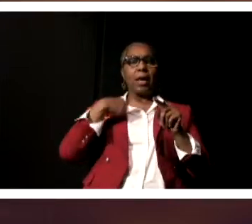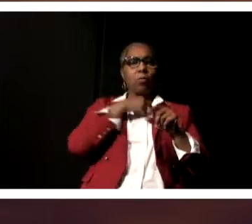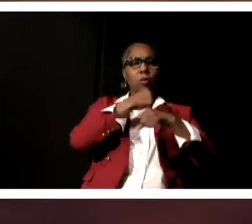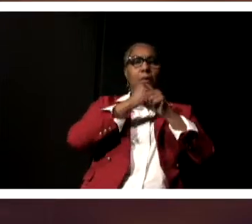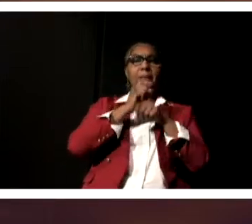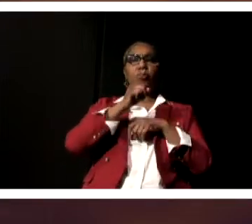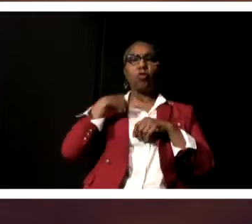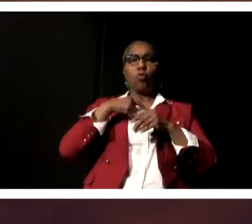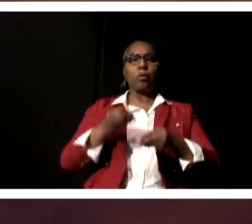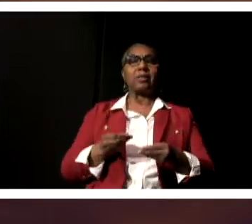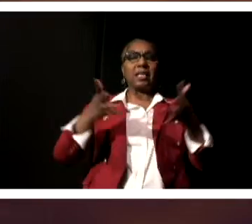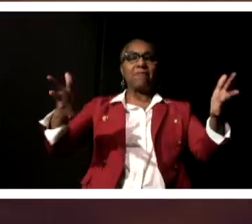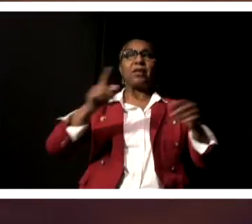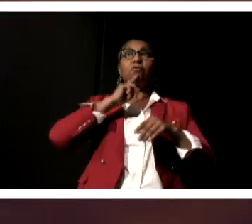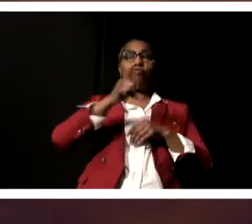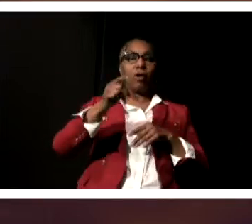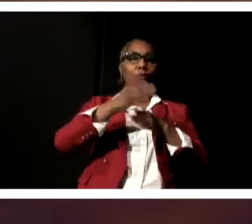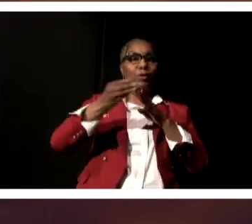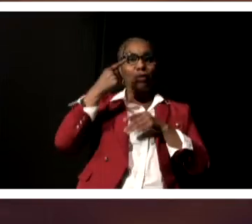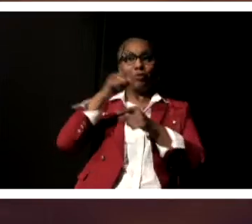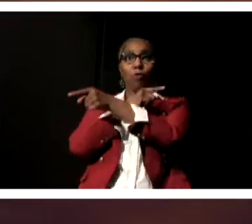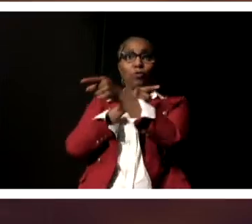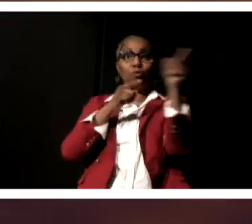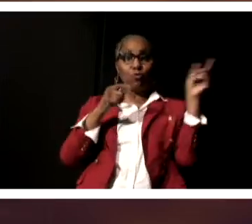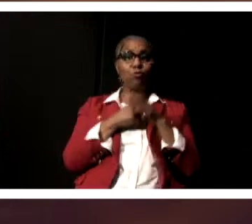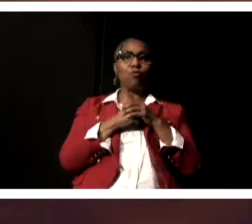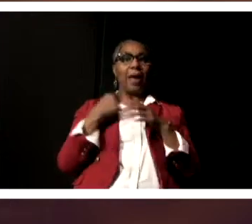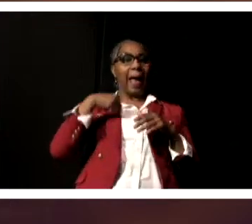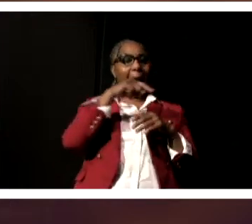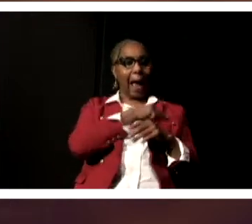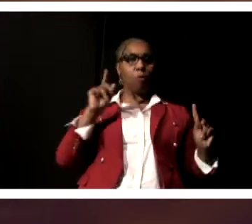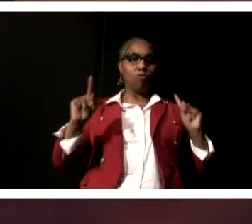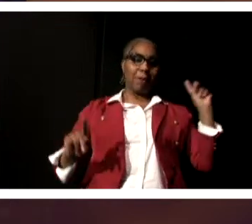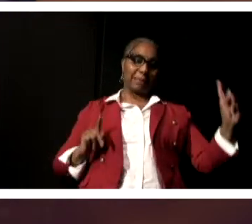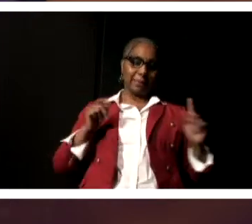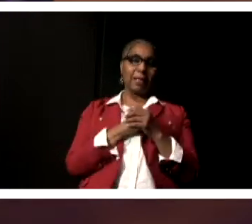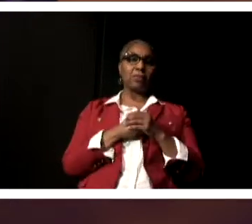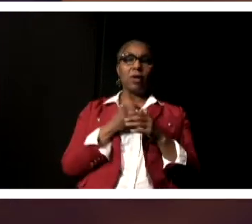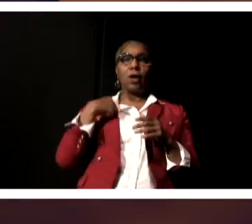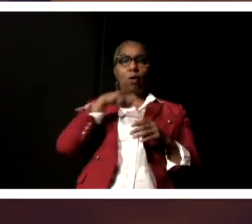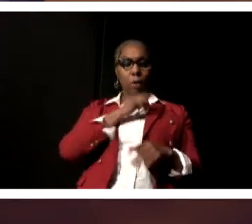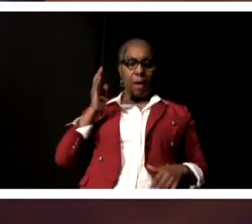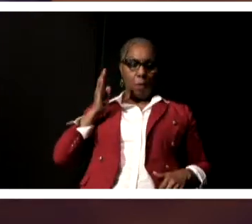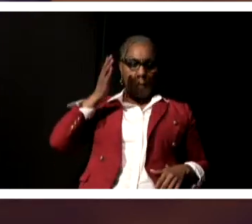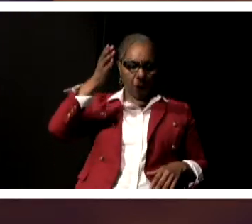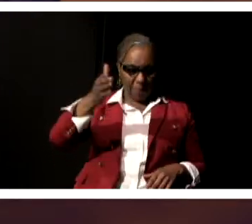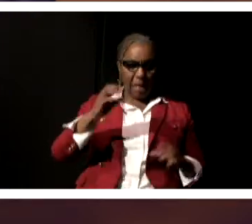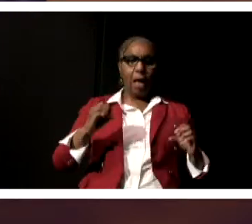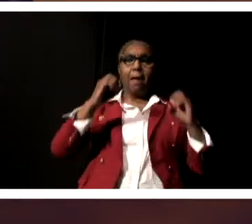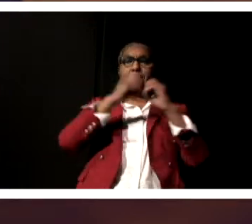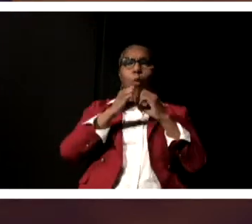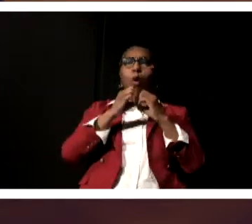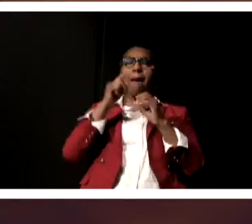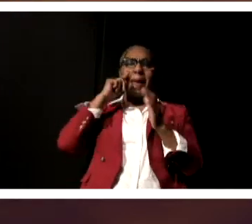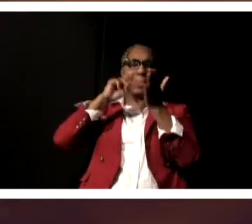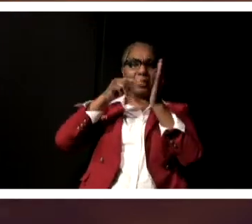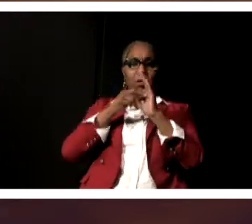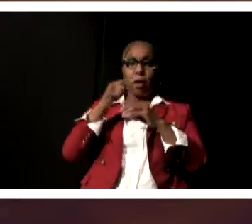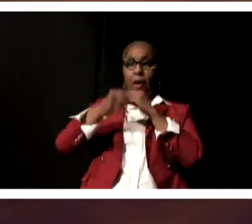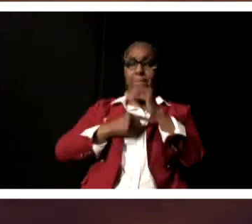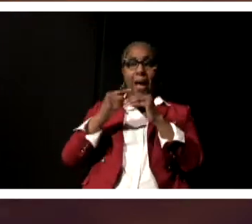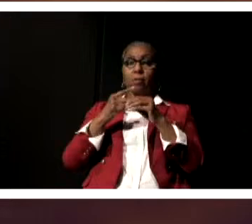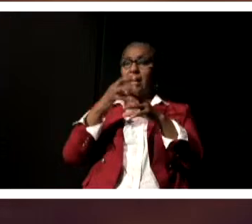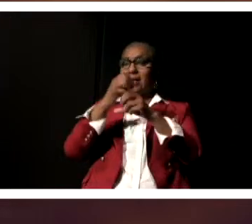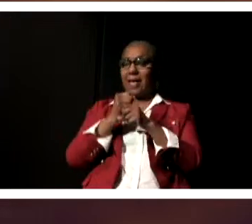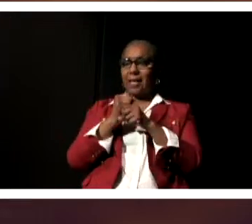we are delivering real results for you, our residents. We are going to be even more intentional about